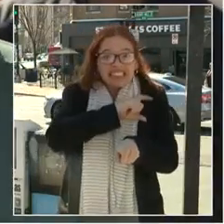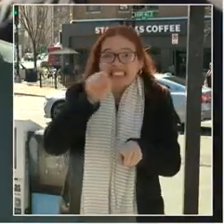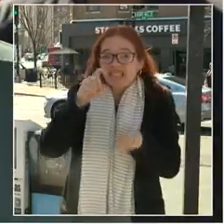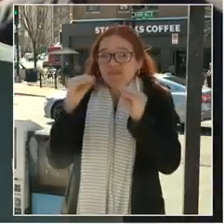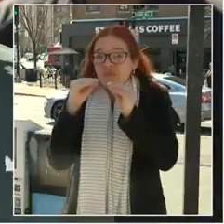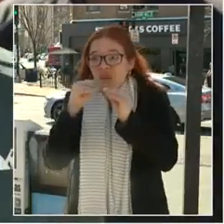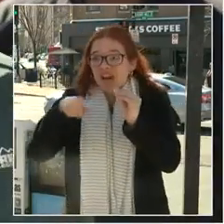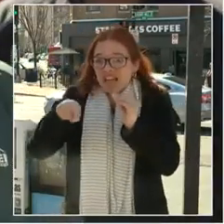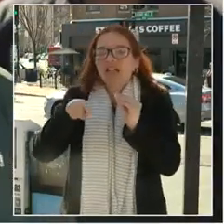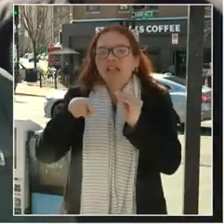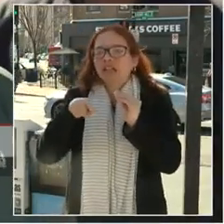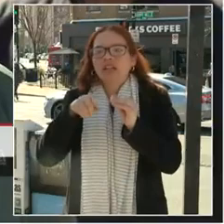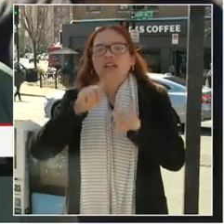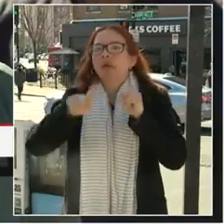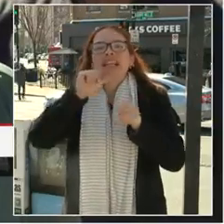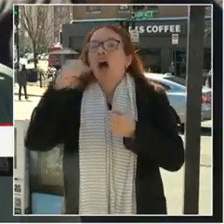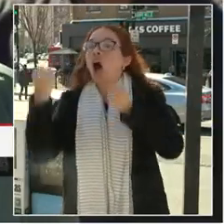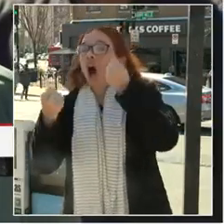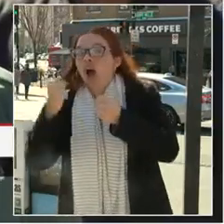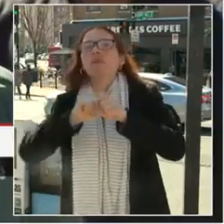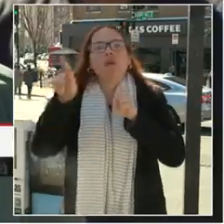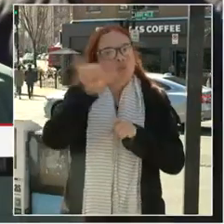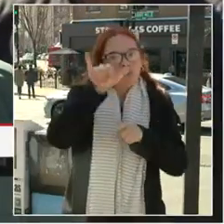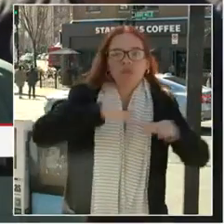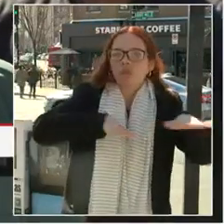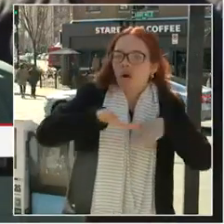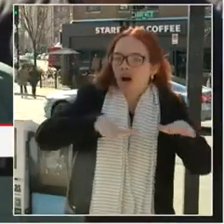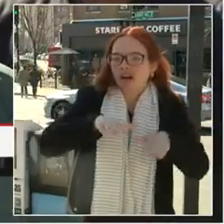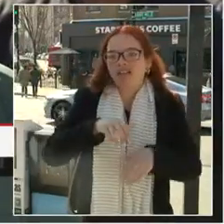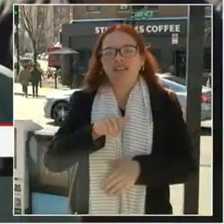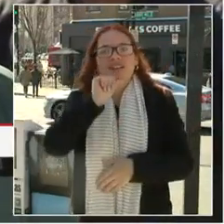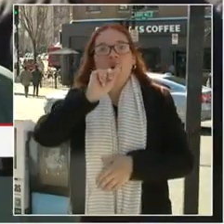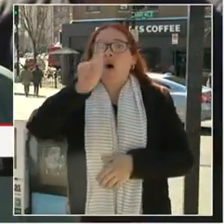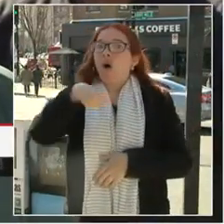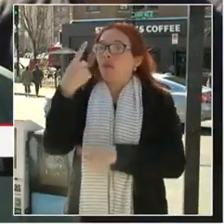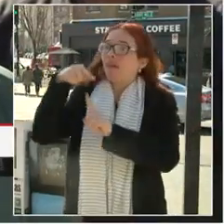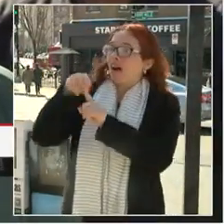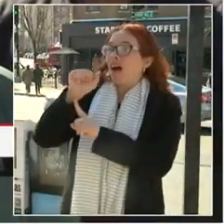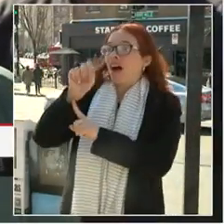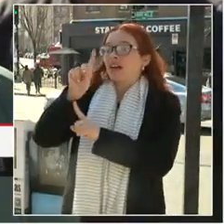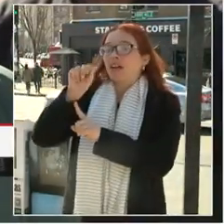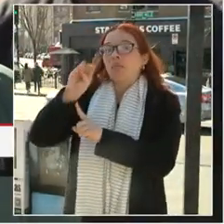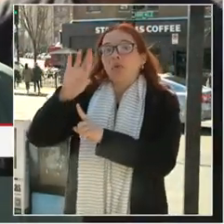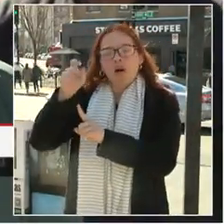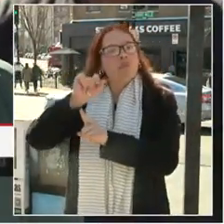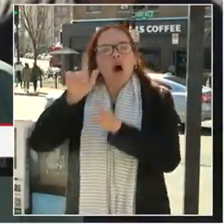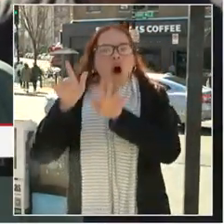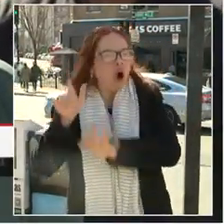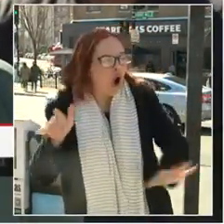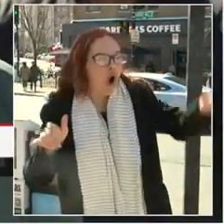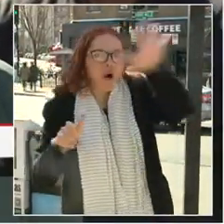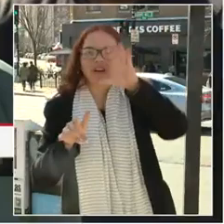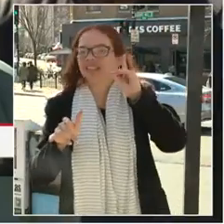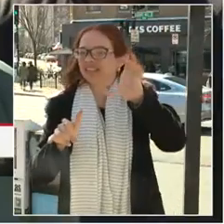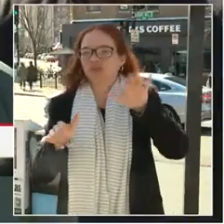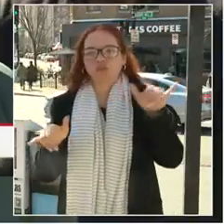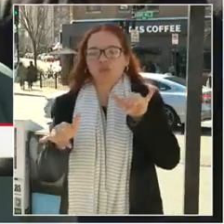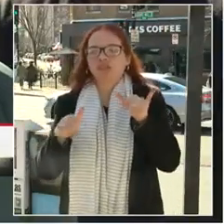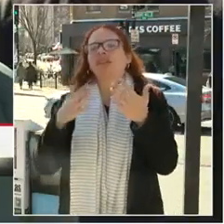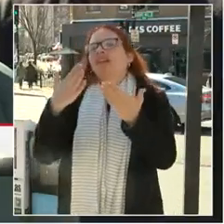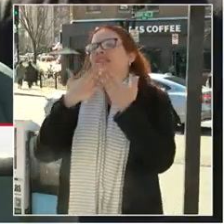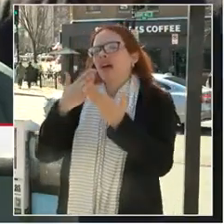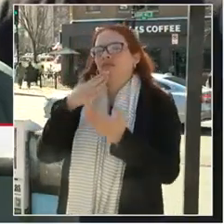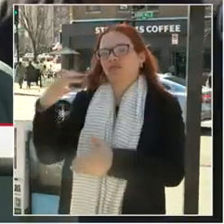or in Adams Morgan, but all over the district. So, Chief, we appreciate your attention to that. In addition to the